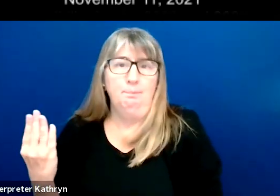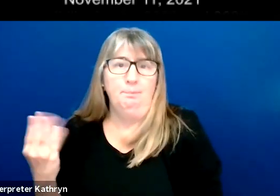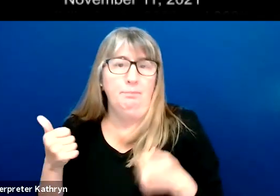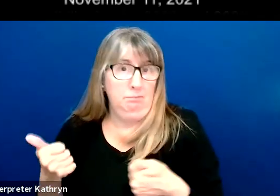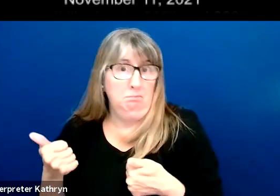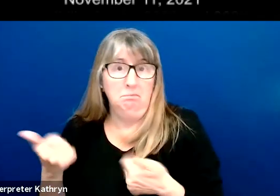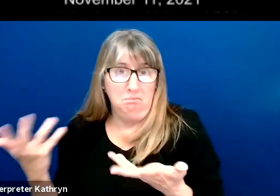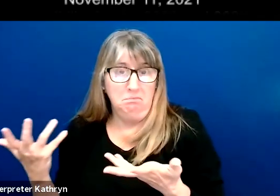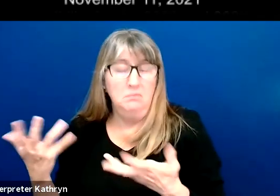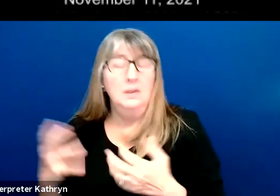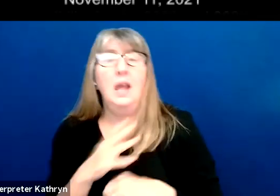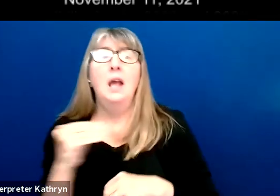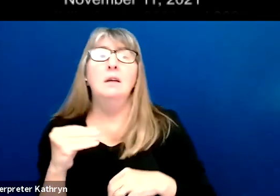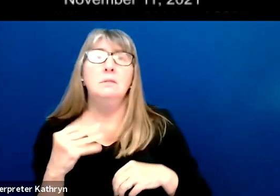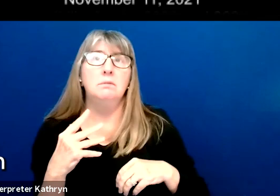of designing,